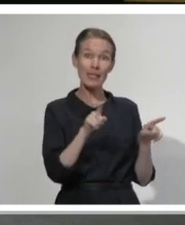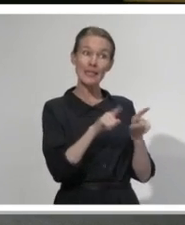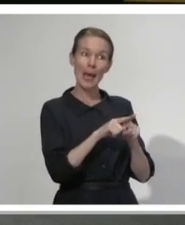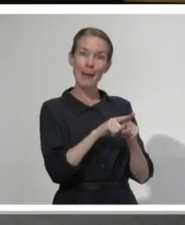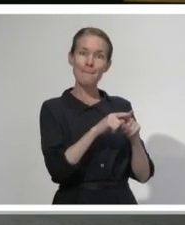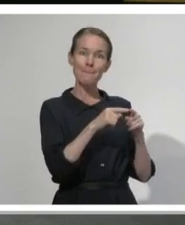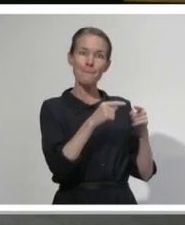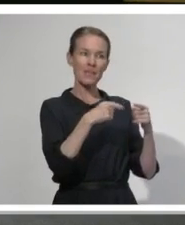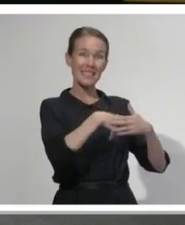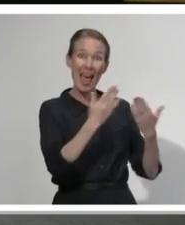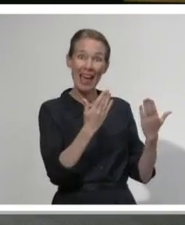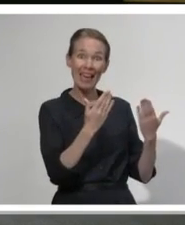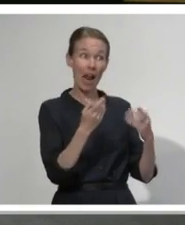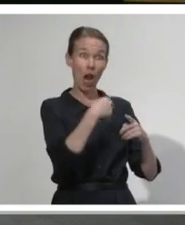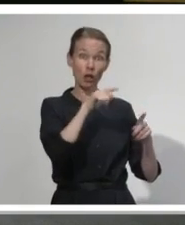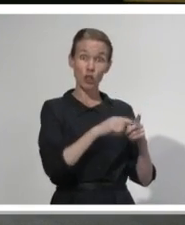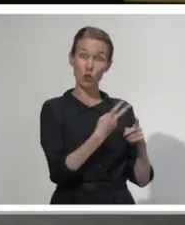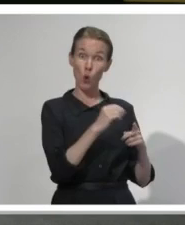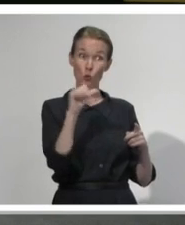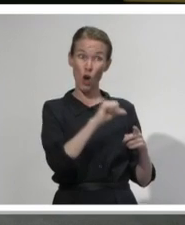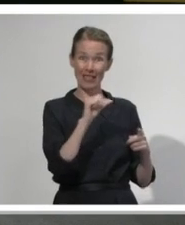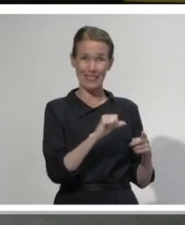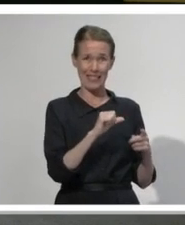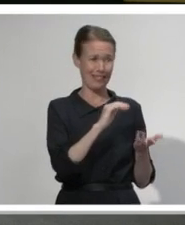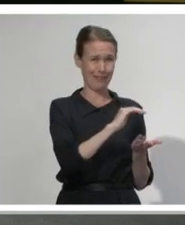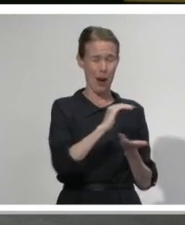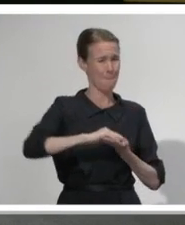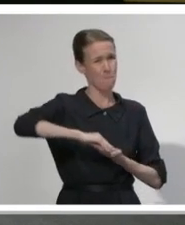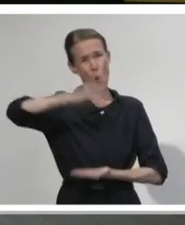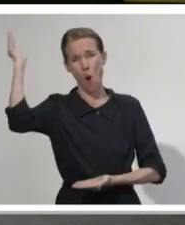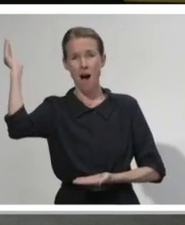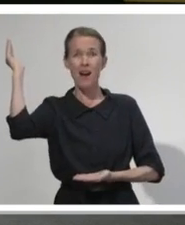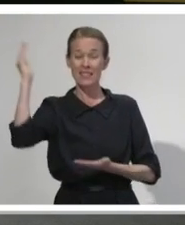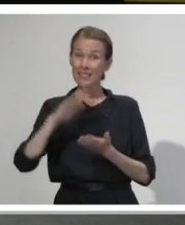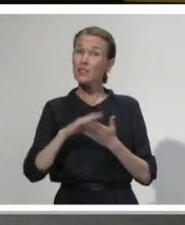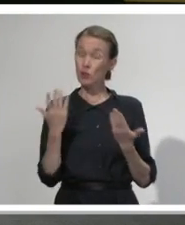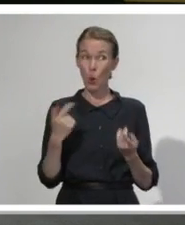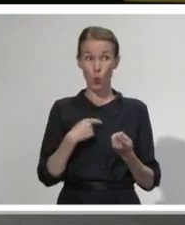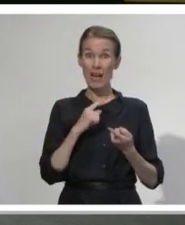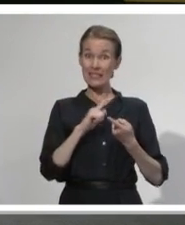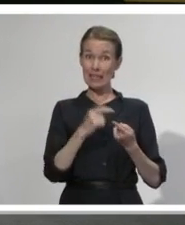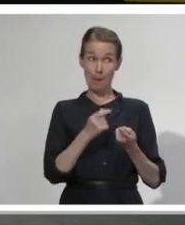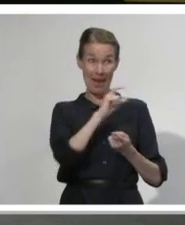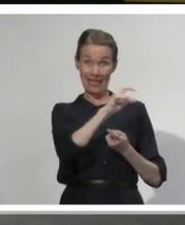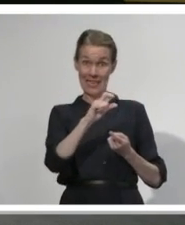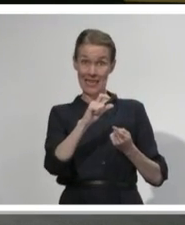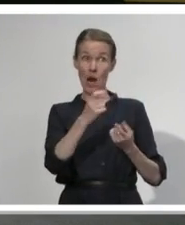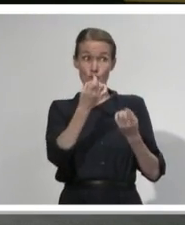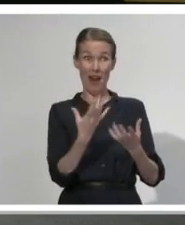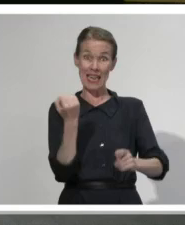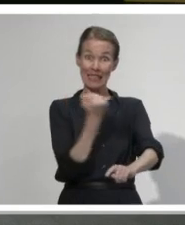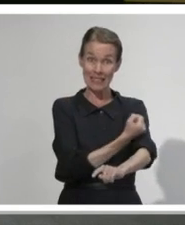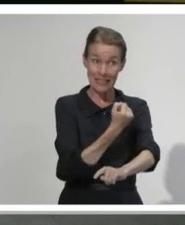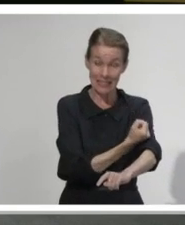in 2019. So with those 700,000 vaccines still available in the community to actually be